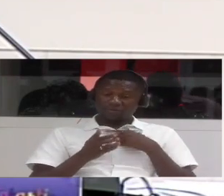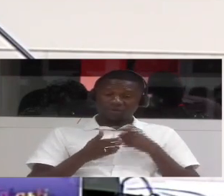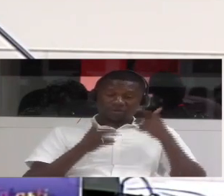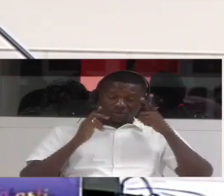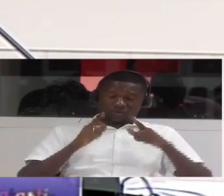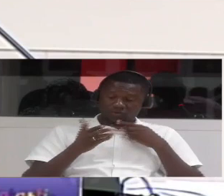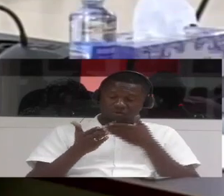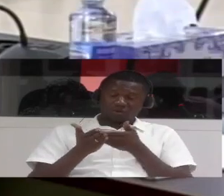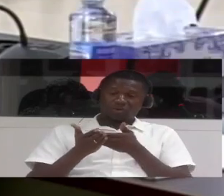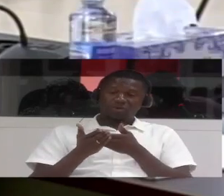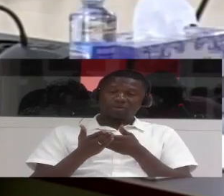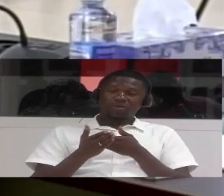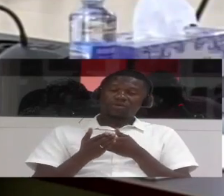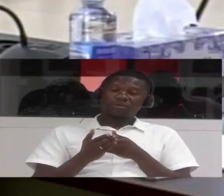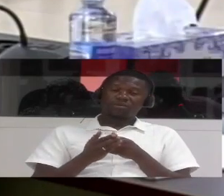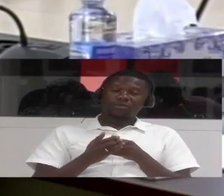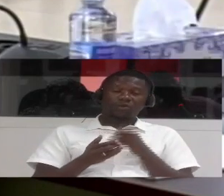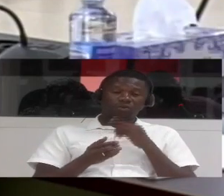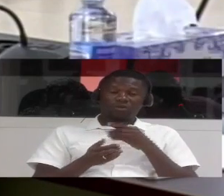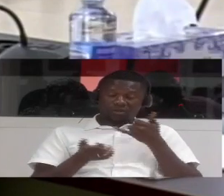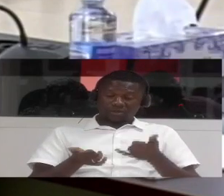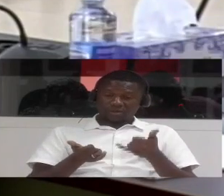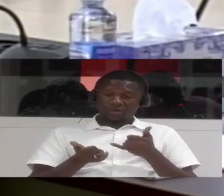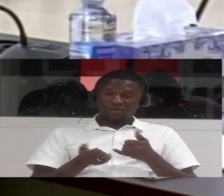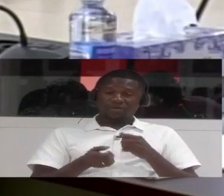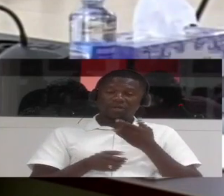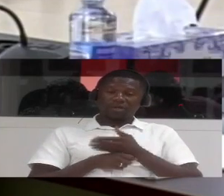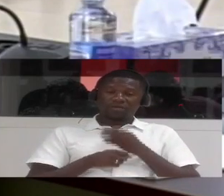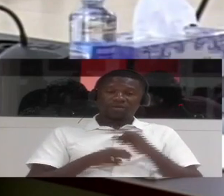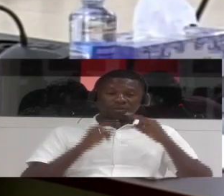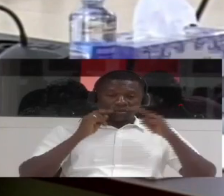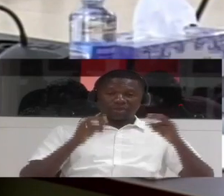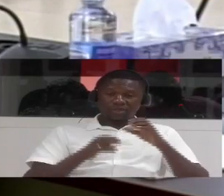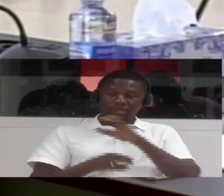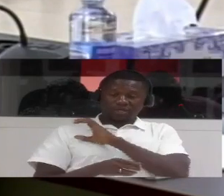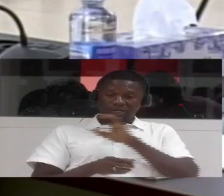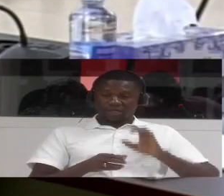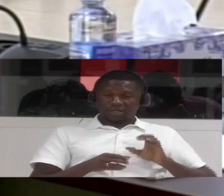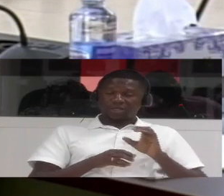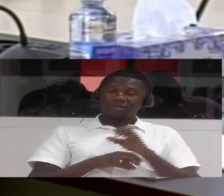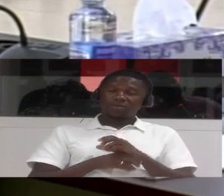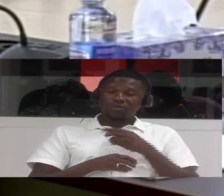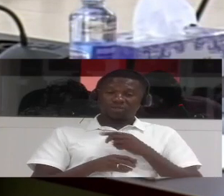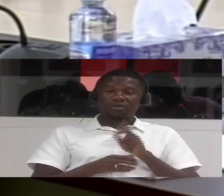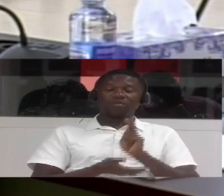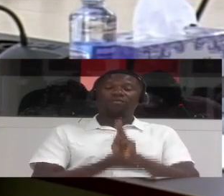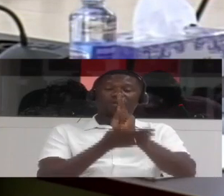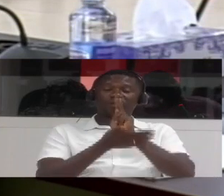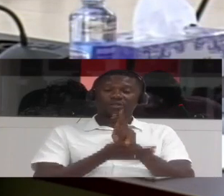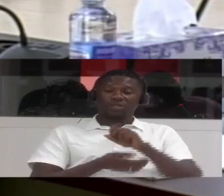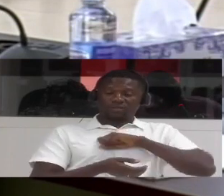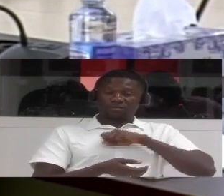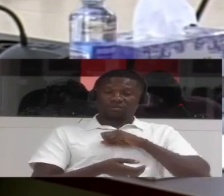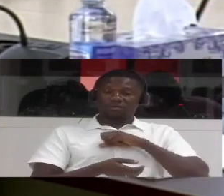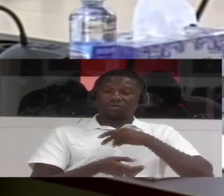code, We just recently set up a media council, which is a voluntary self-regulatory